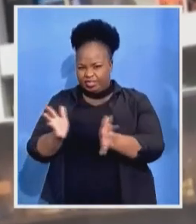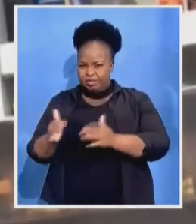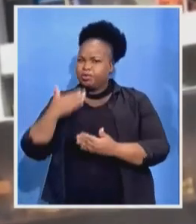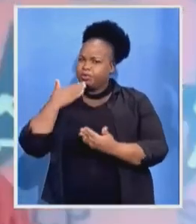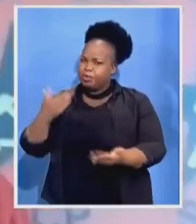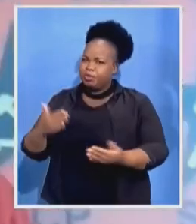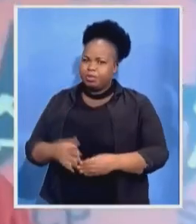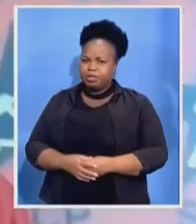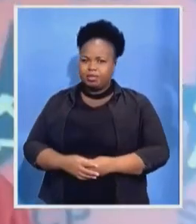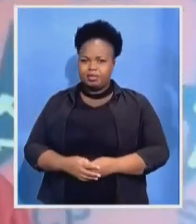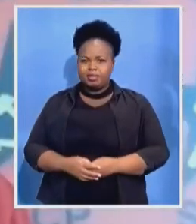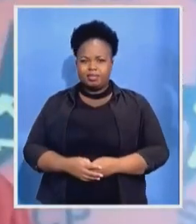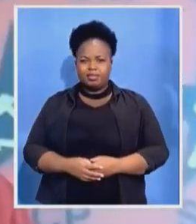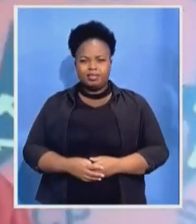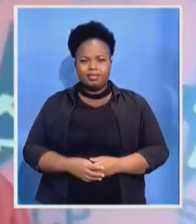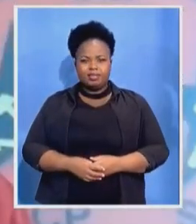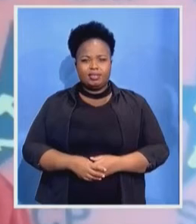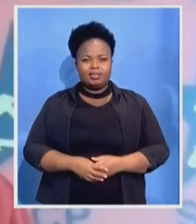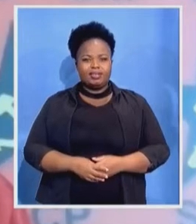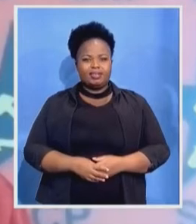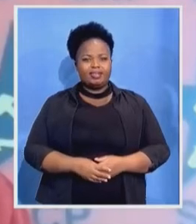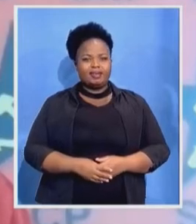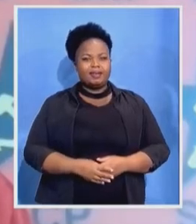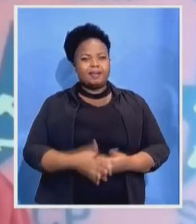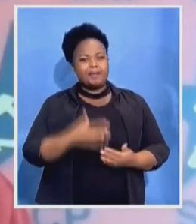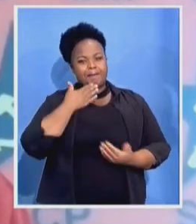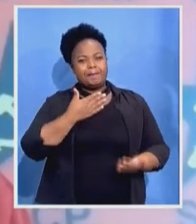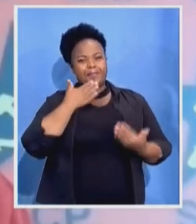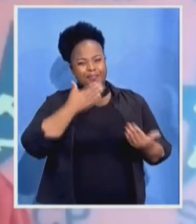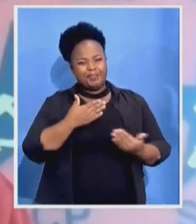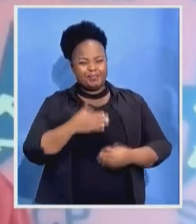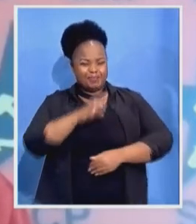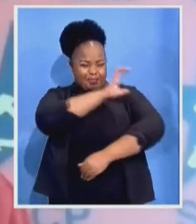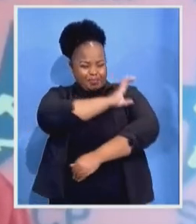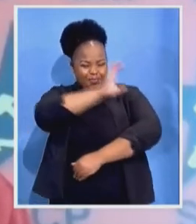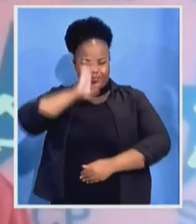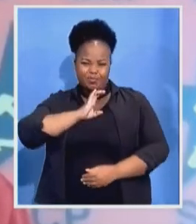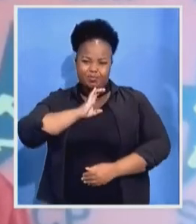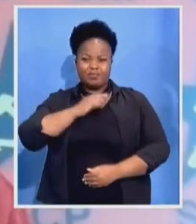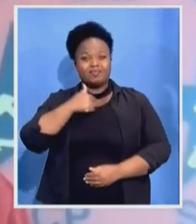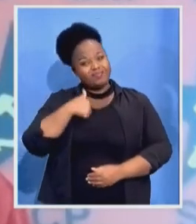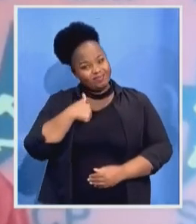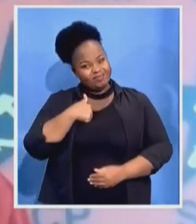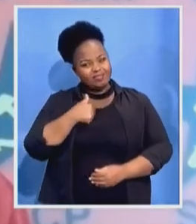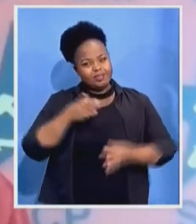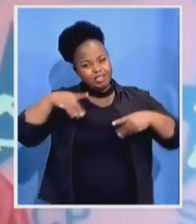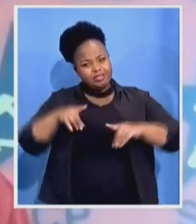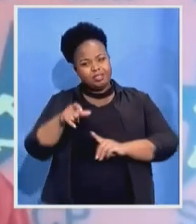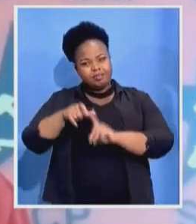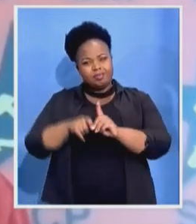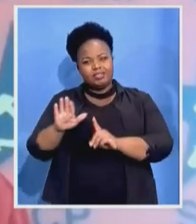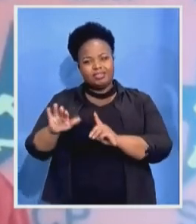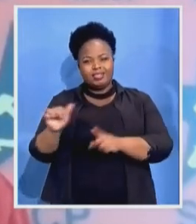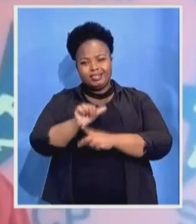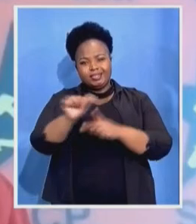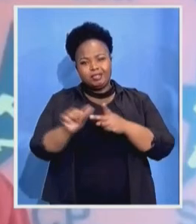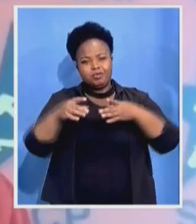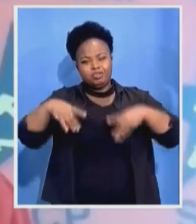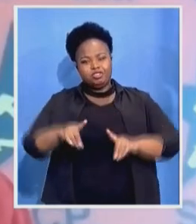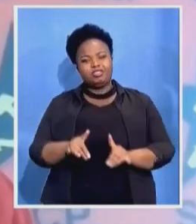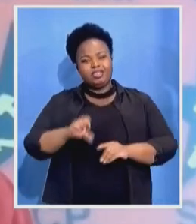Thank you very much. With the powers vested in me by the chairperson, the deputy chair of the party, I will invite the general